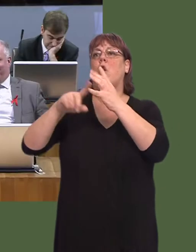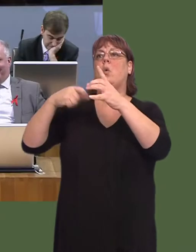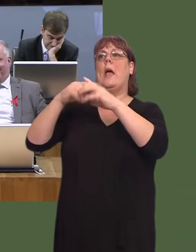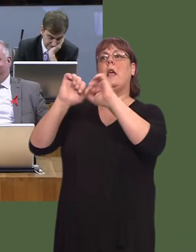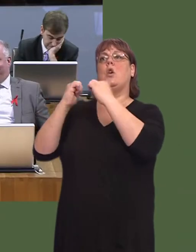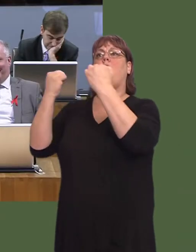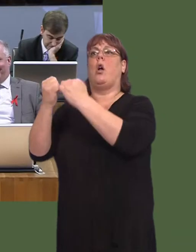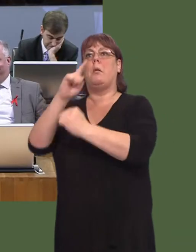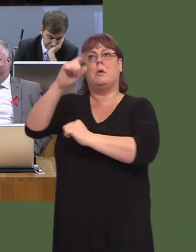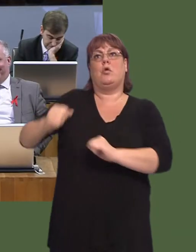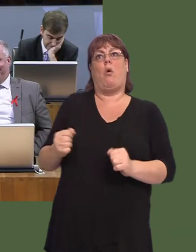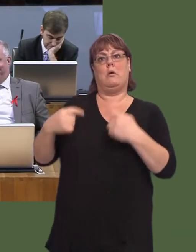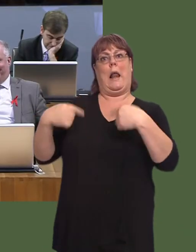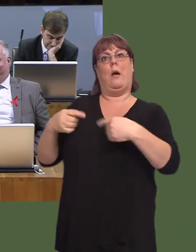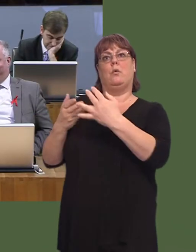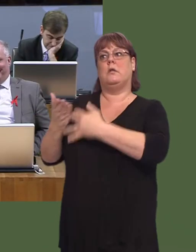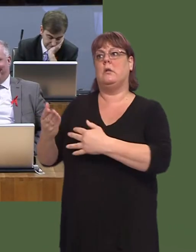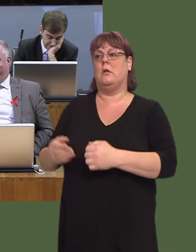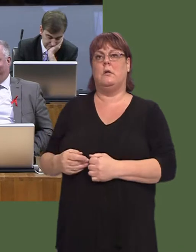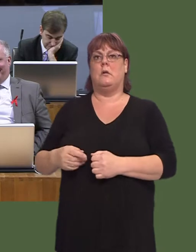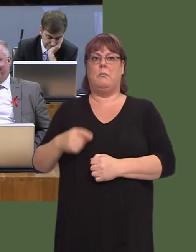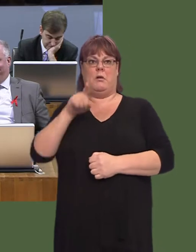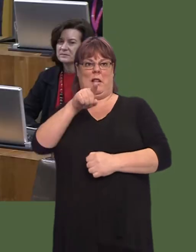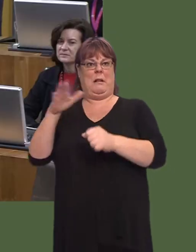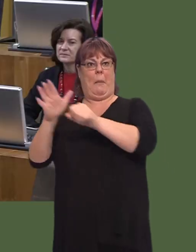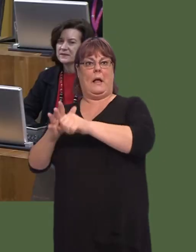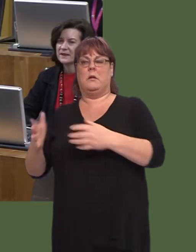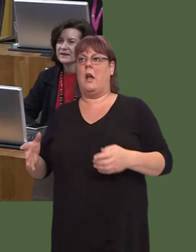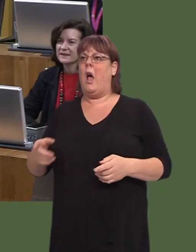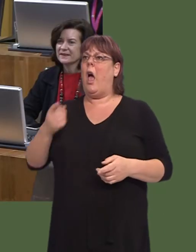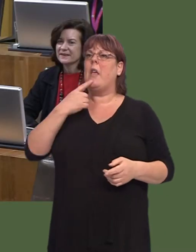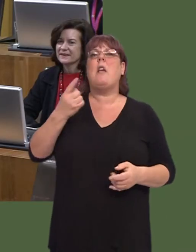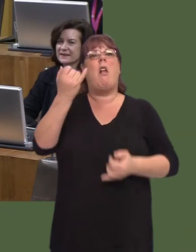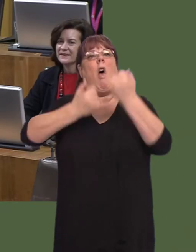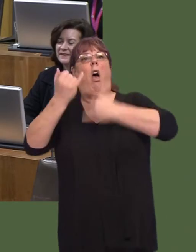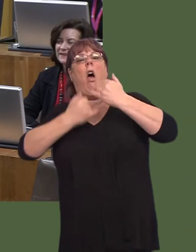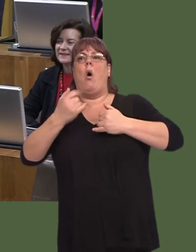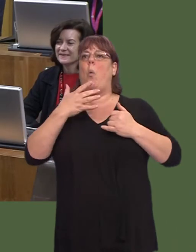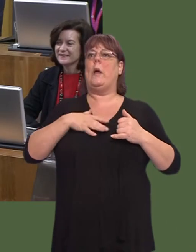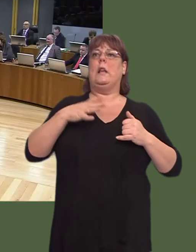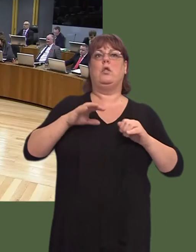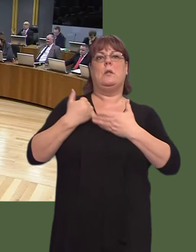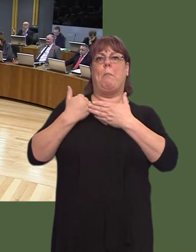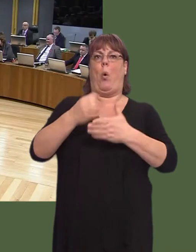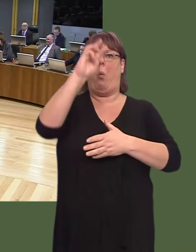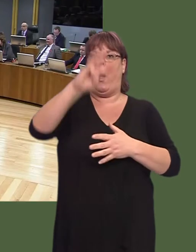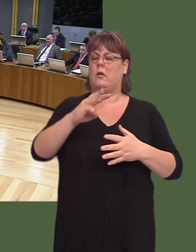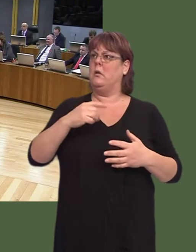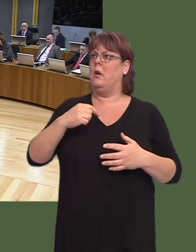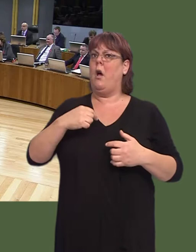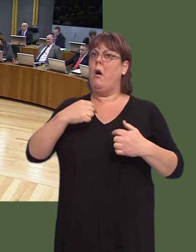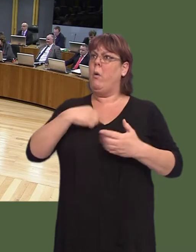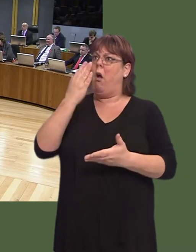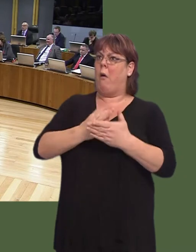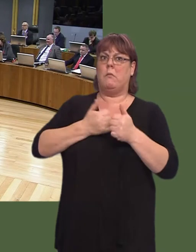UK Cabinet, even as his Scottish colleague is there. And there they are, sitting, lecturing us about standing up for Wales and making sure that we get more money from Wales. We'll